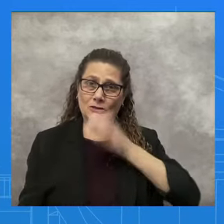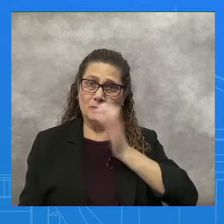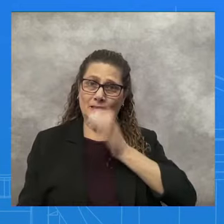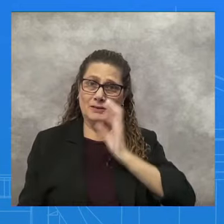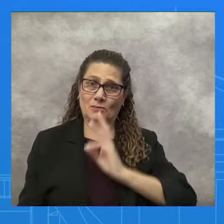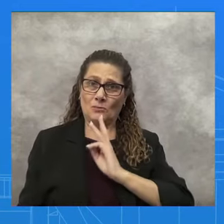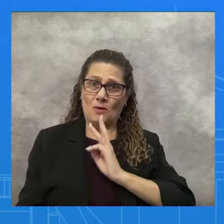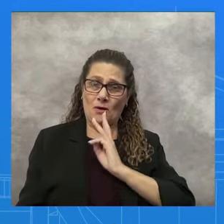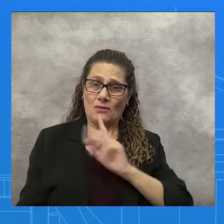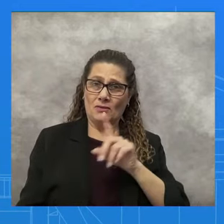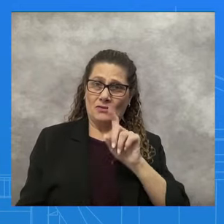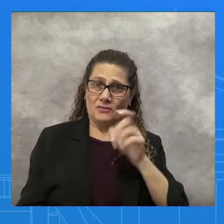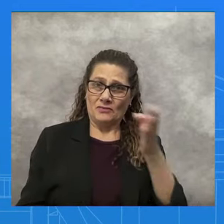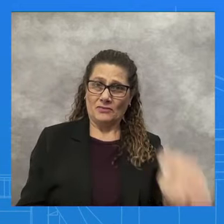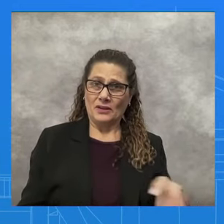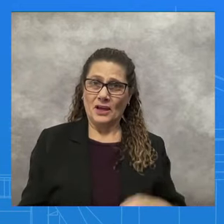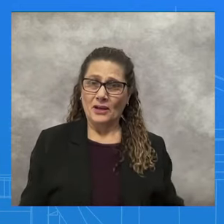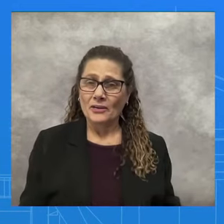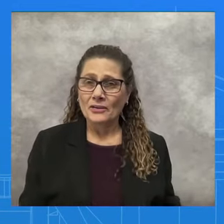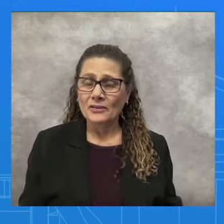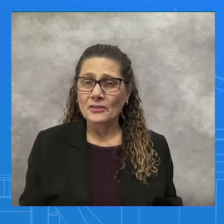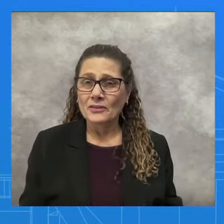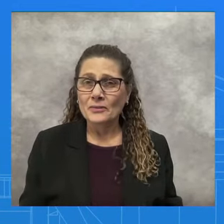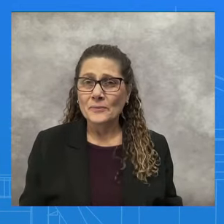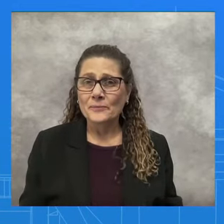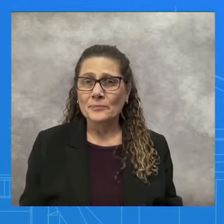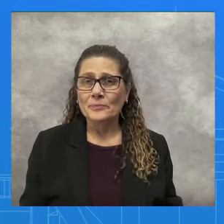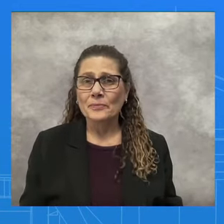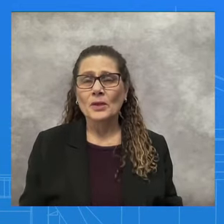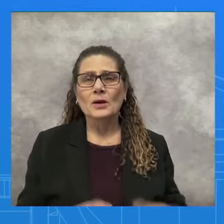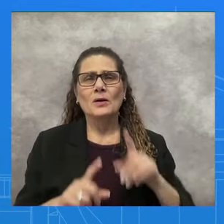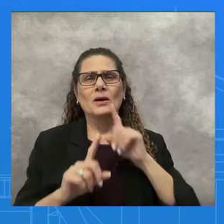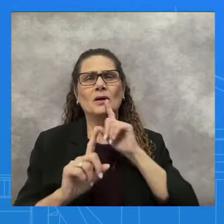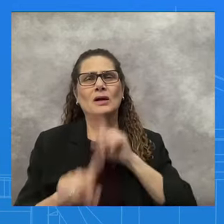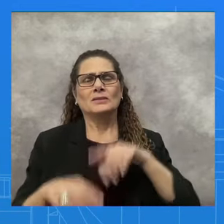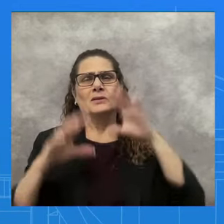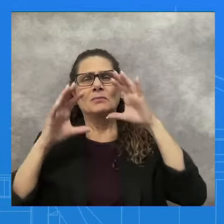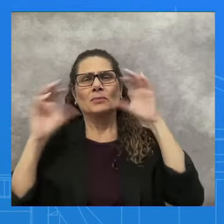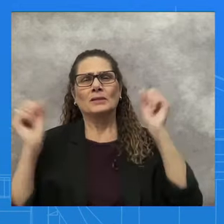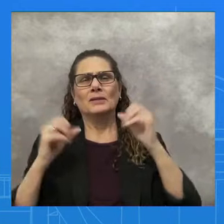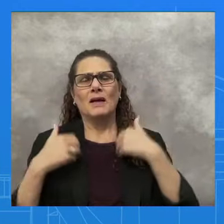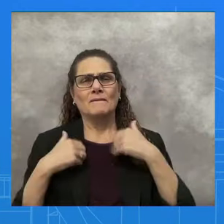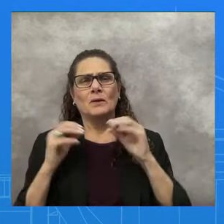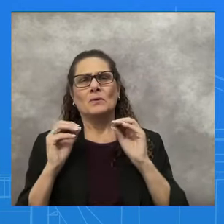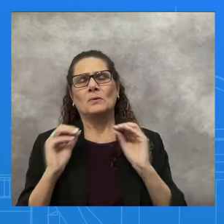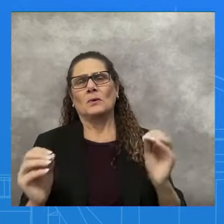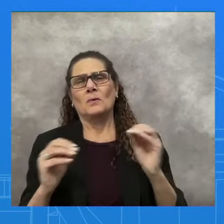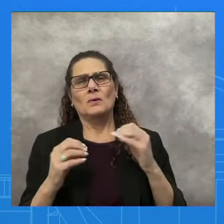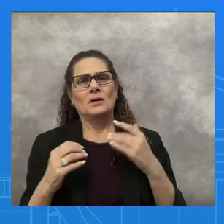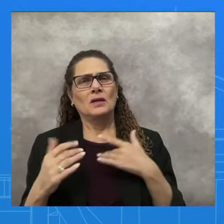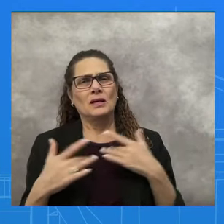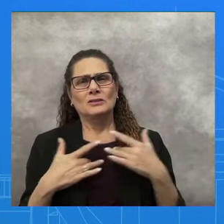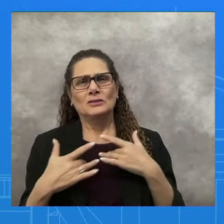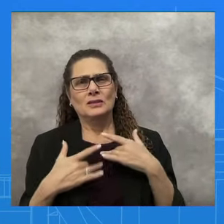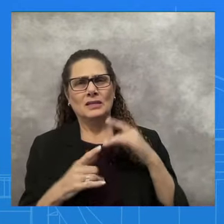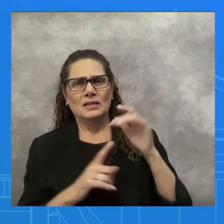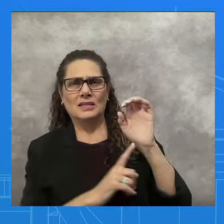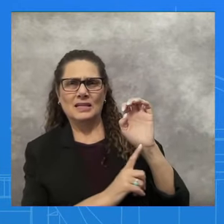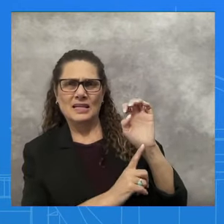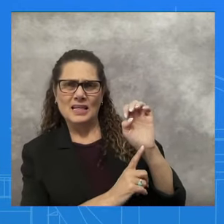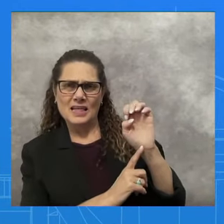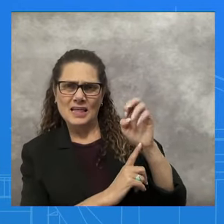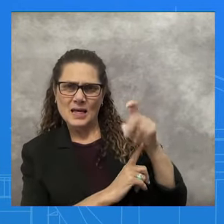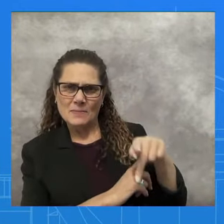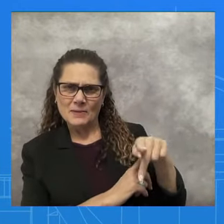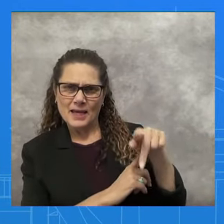the water in East Palestine. The EPA is confident that the drinking water is safe. I'm sure some of you might remember when